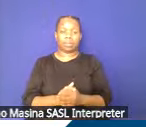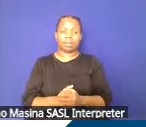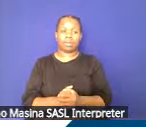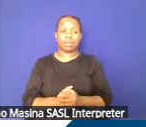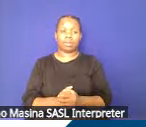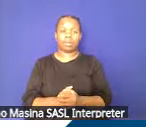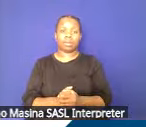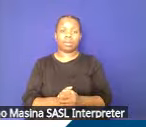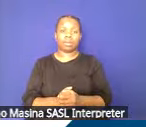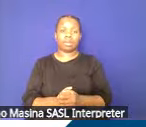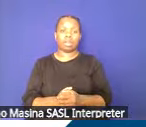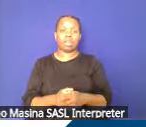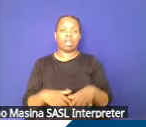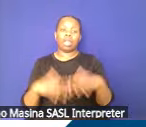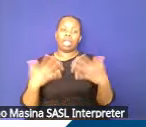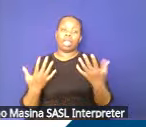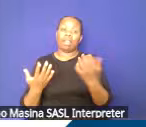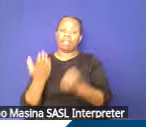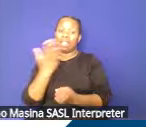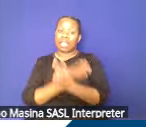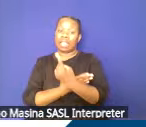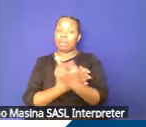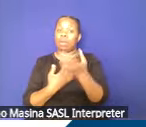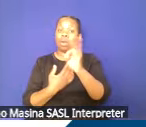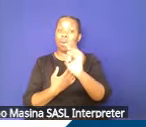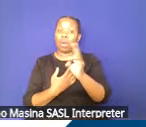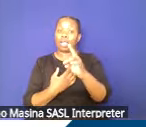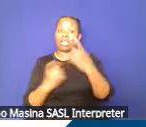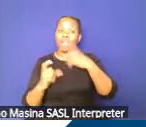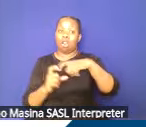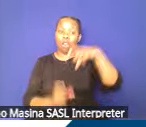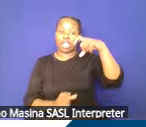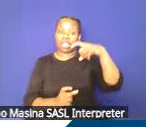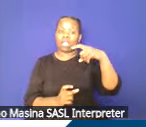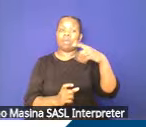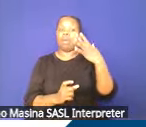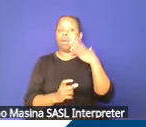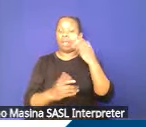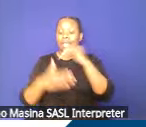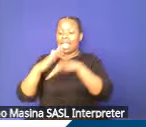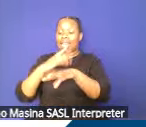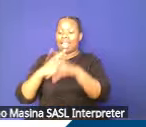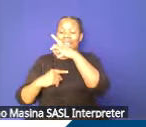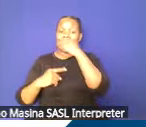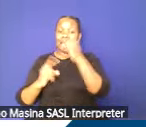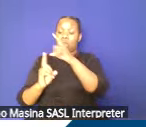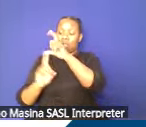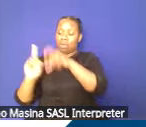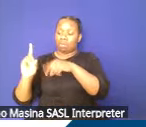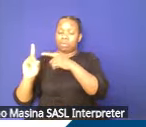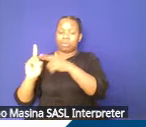In the case where receipts have been made out in the name of the dependent,